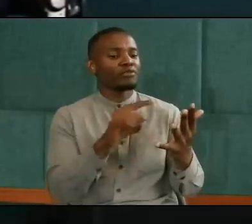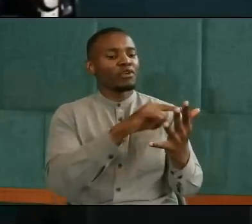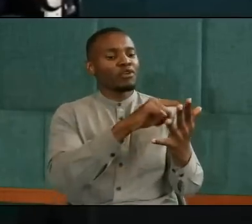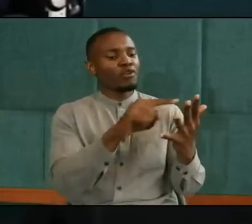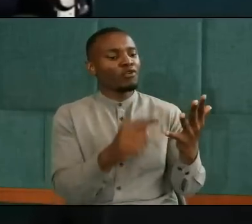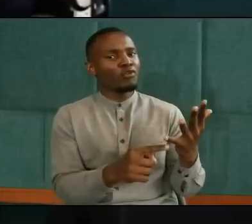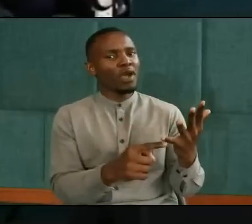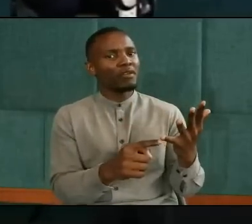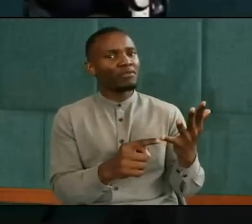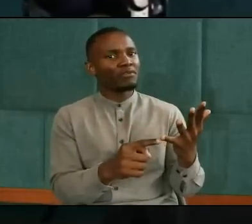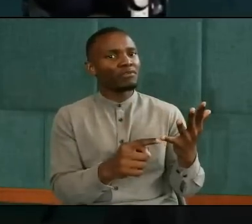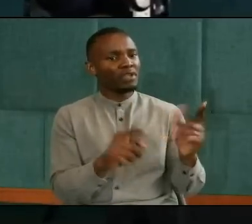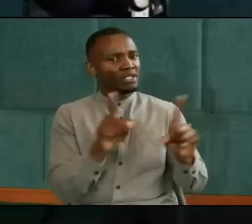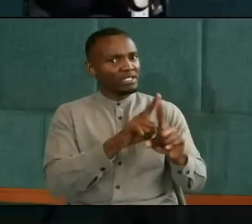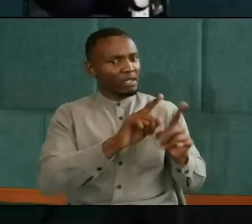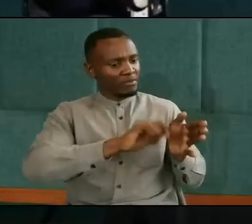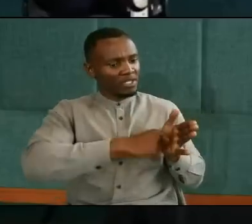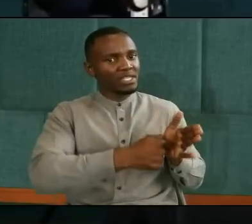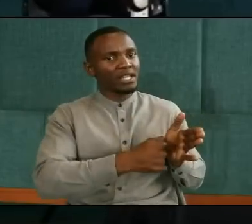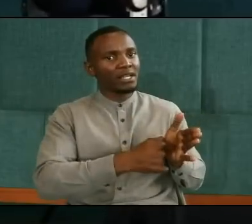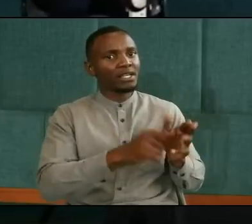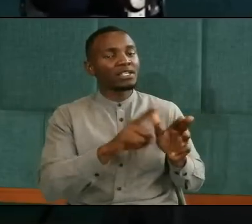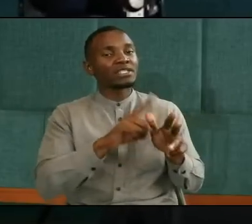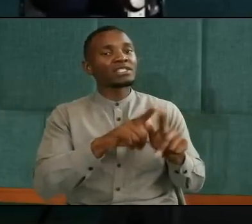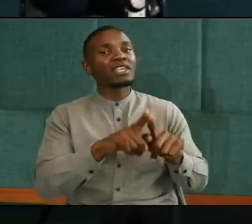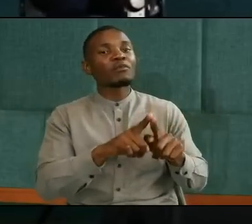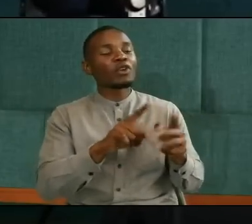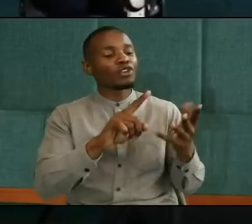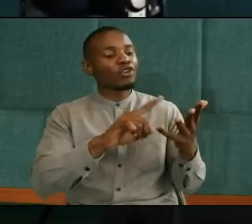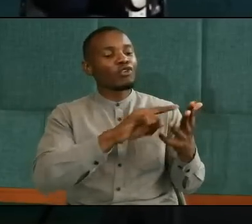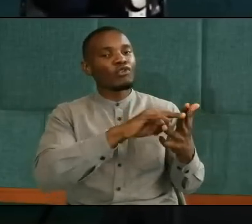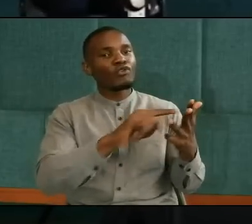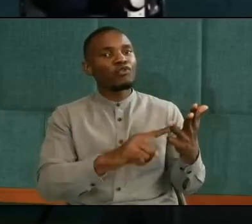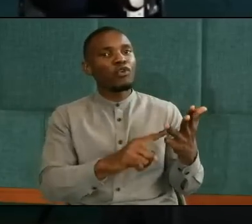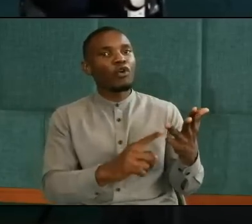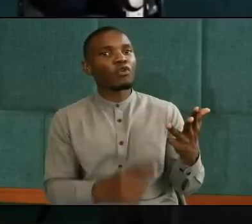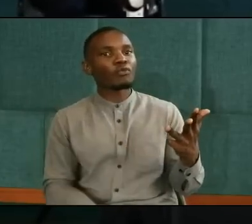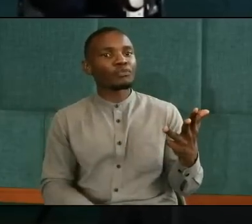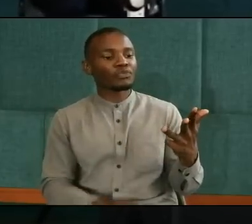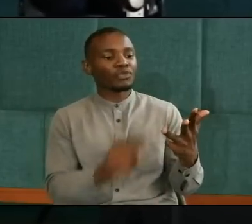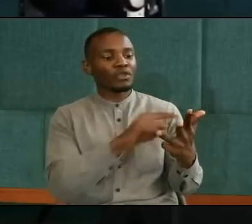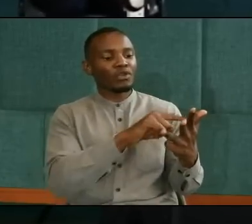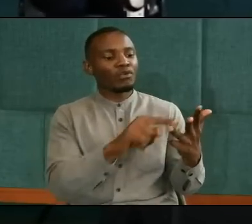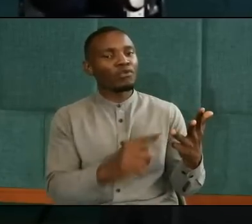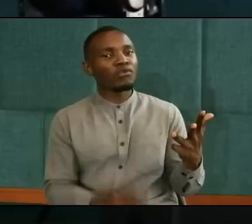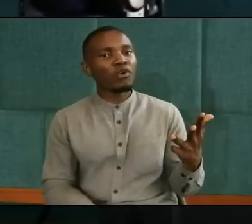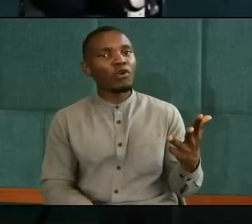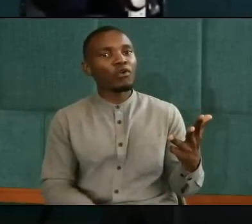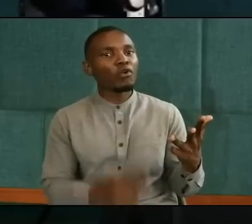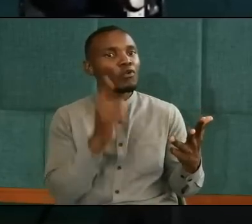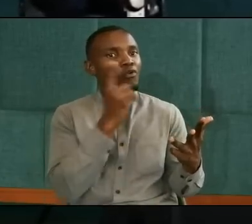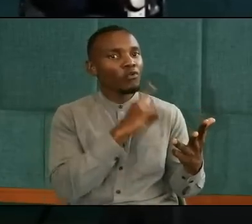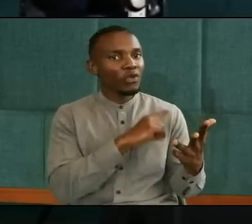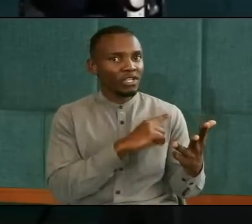are under 1 seal and 4 already fulfilled, what should stop the last one from being fulfilled?